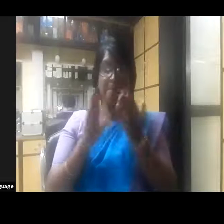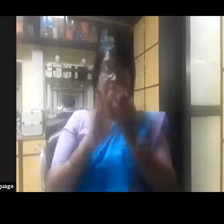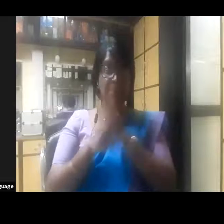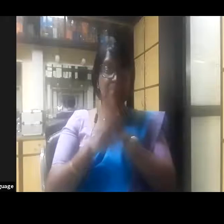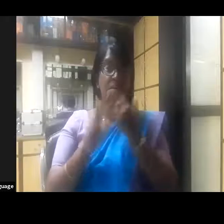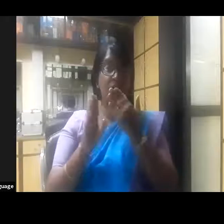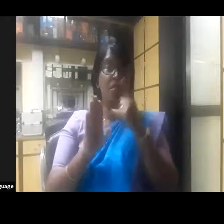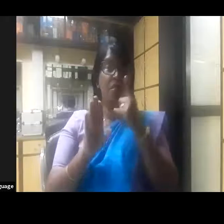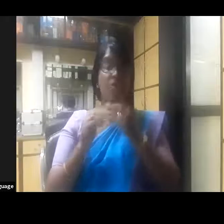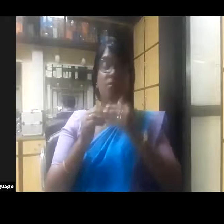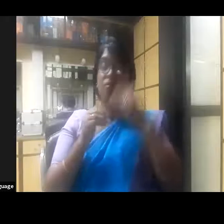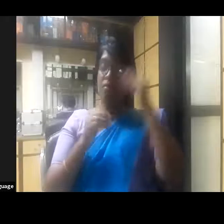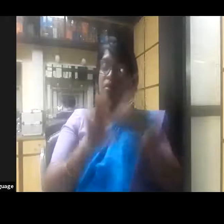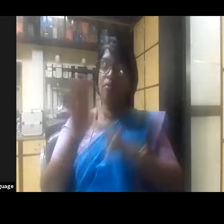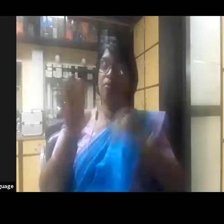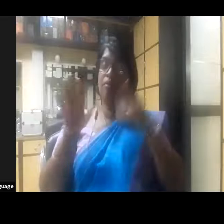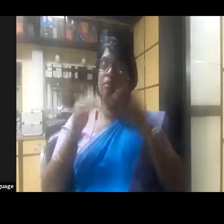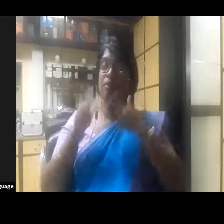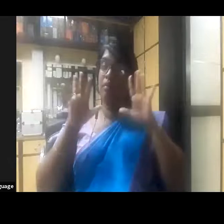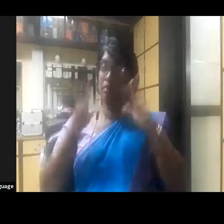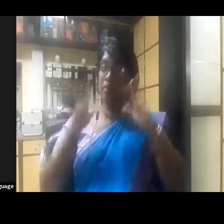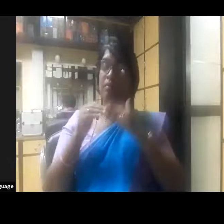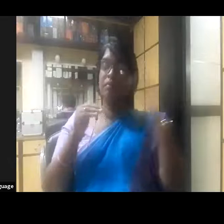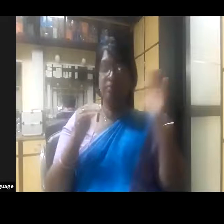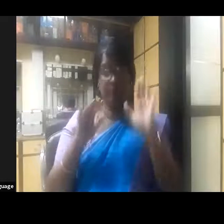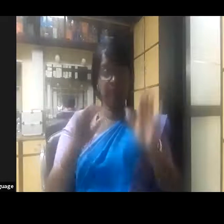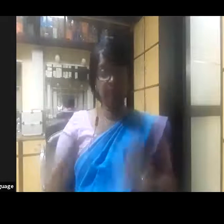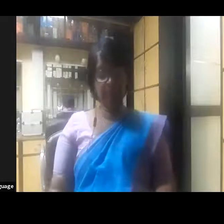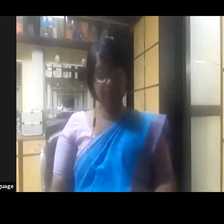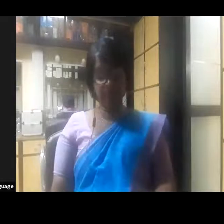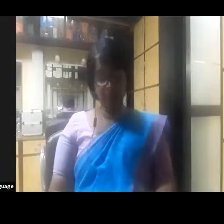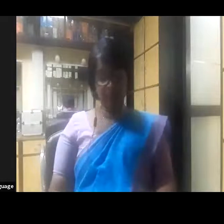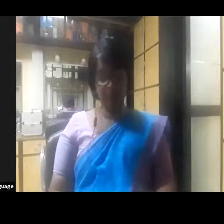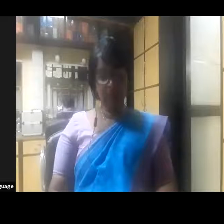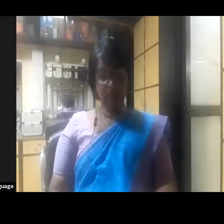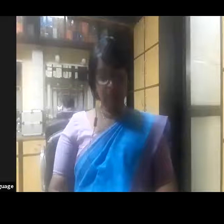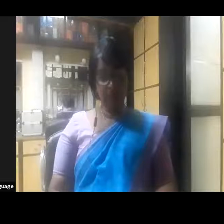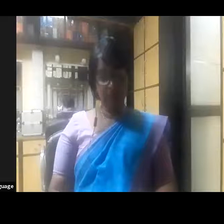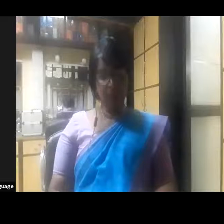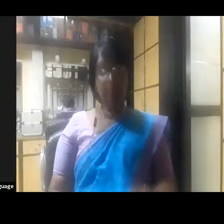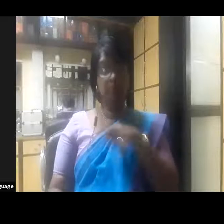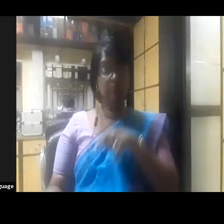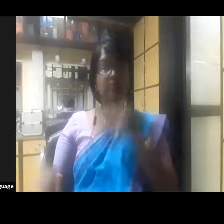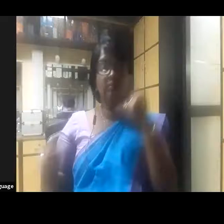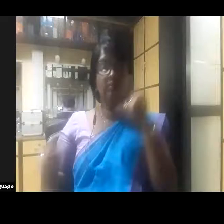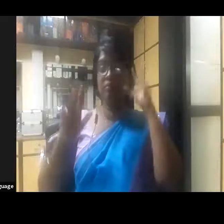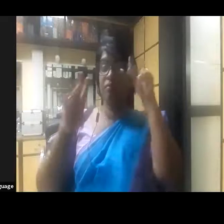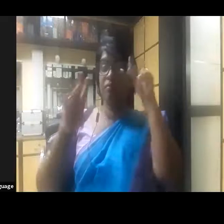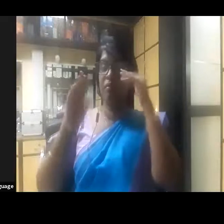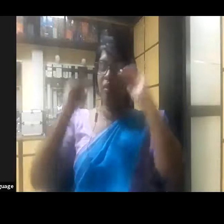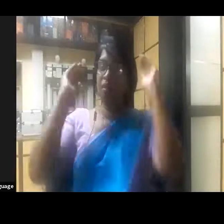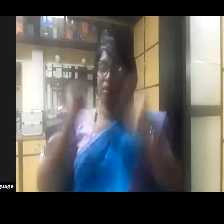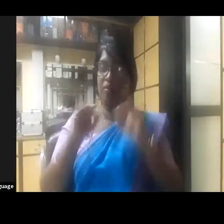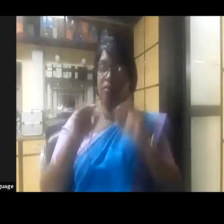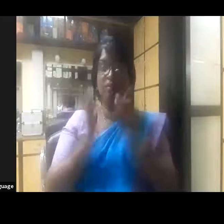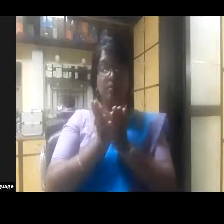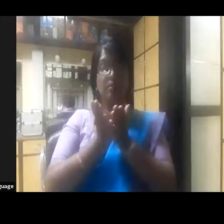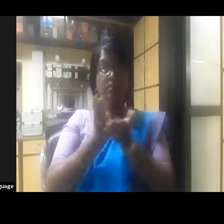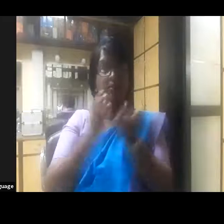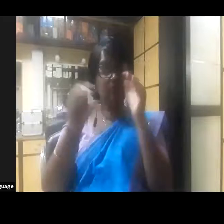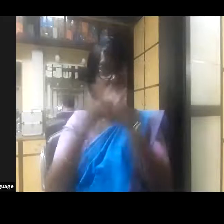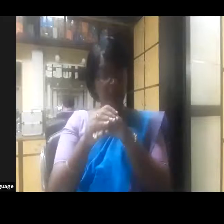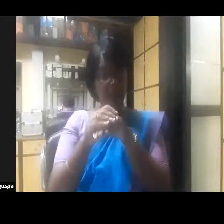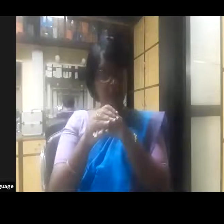IMO's ambition to reduce CO2 emissions from shipping by at least 50% by 2050 compared to